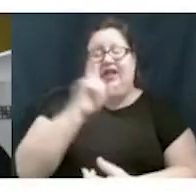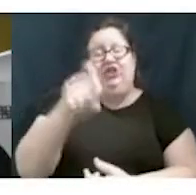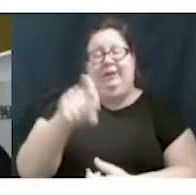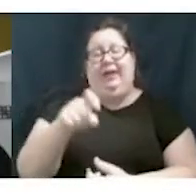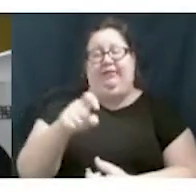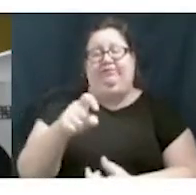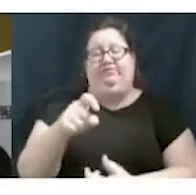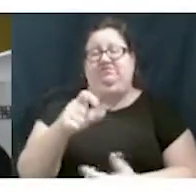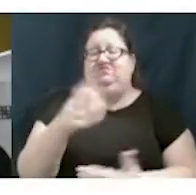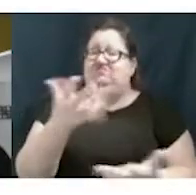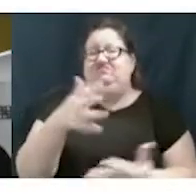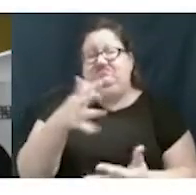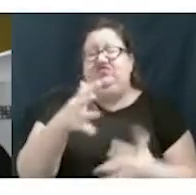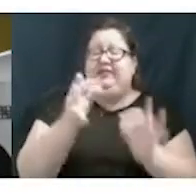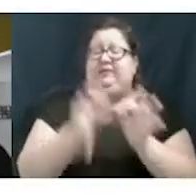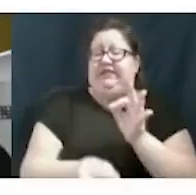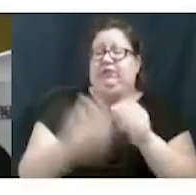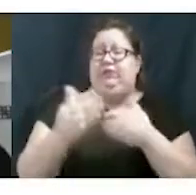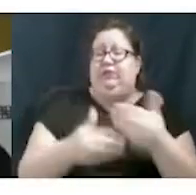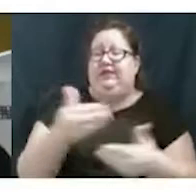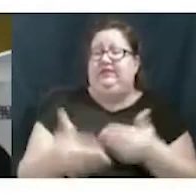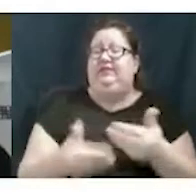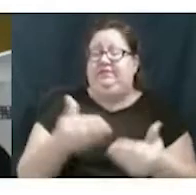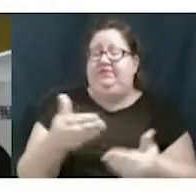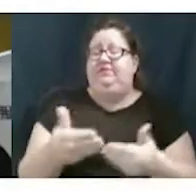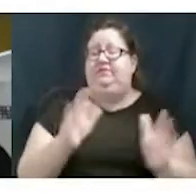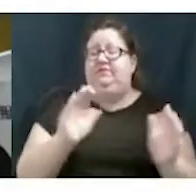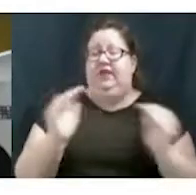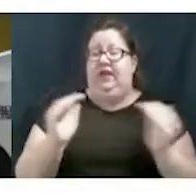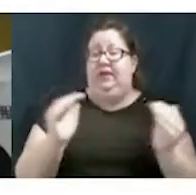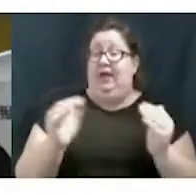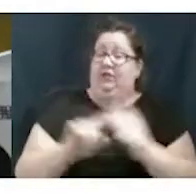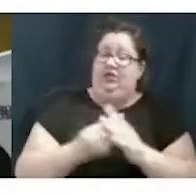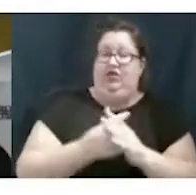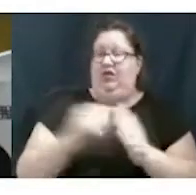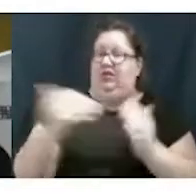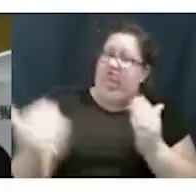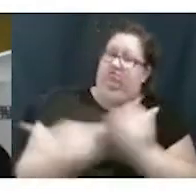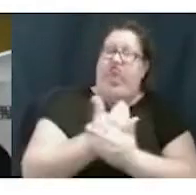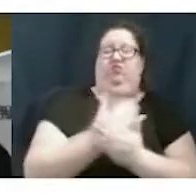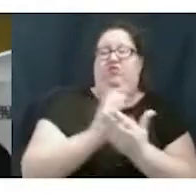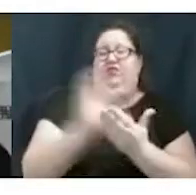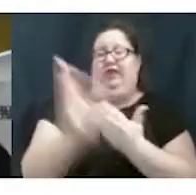reasonably simple process compared to creating a curriculum from scratch.